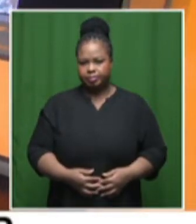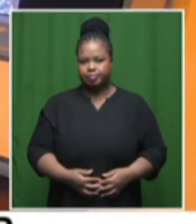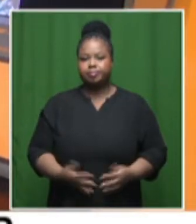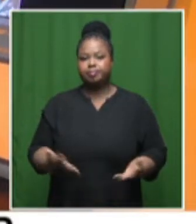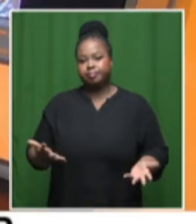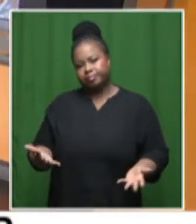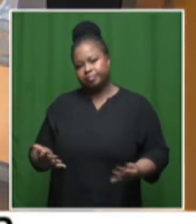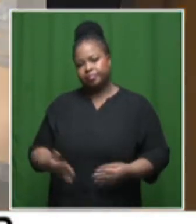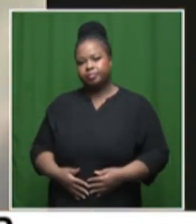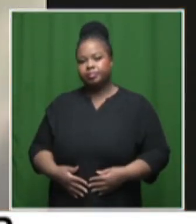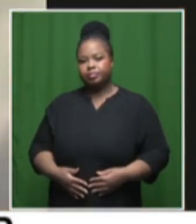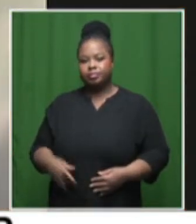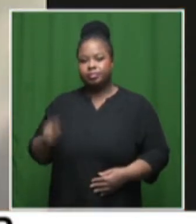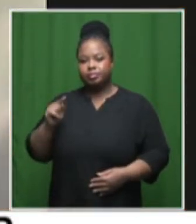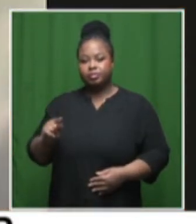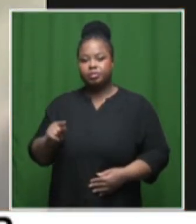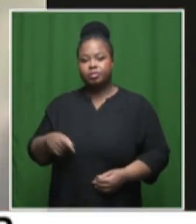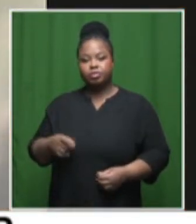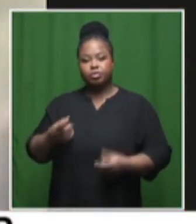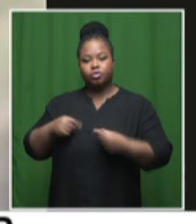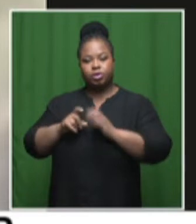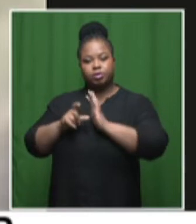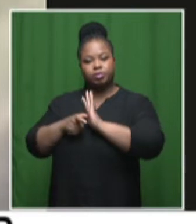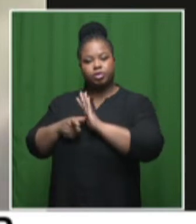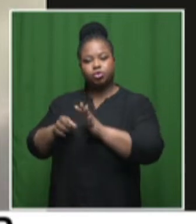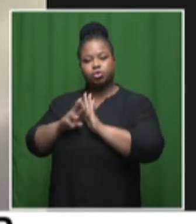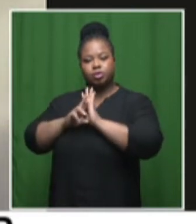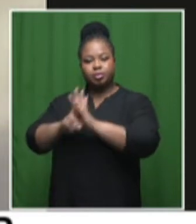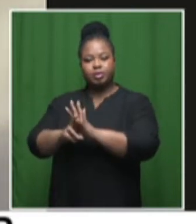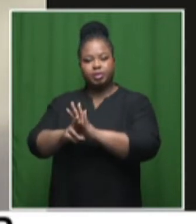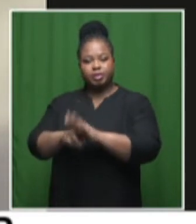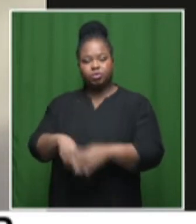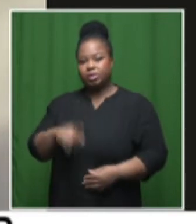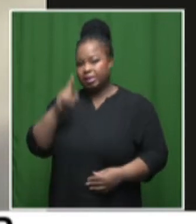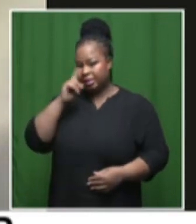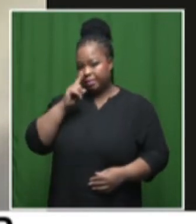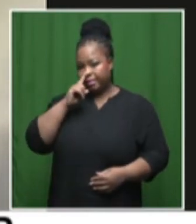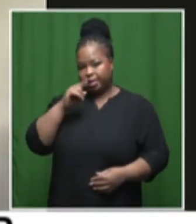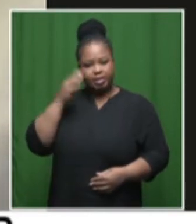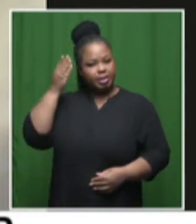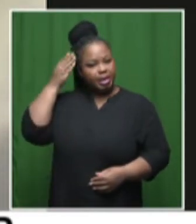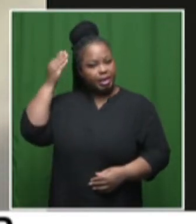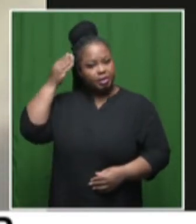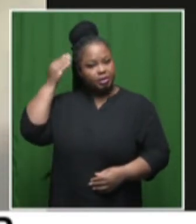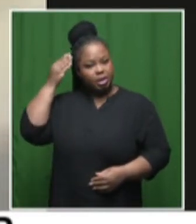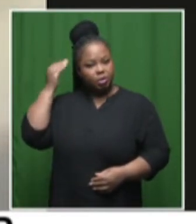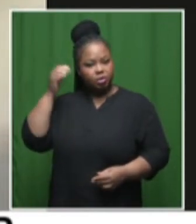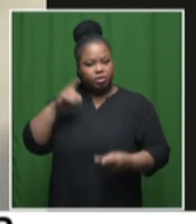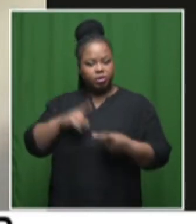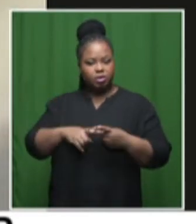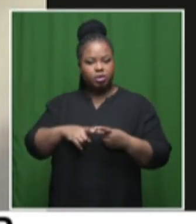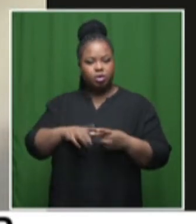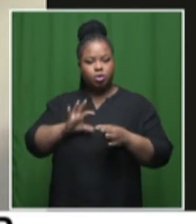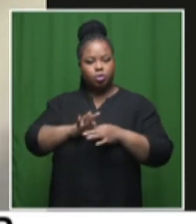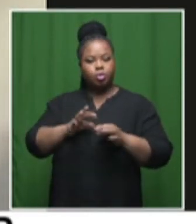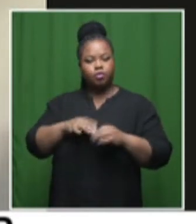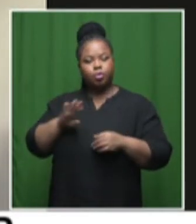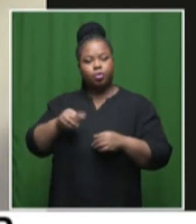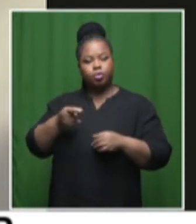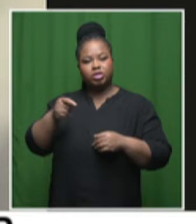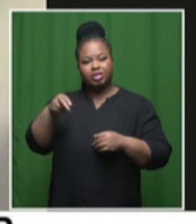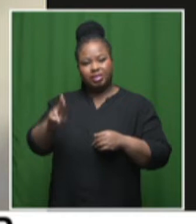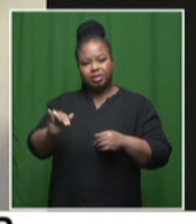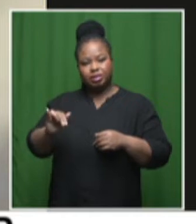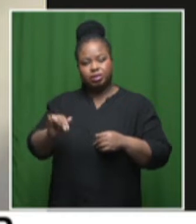So the installation is designed to represent Pinkies hair salon, as well as Home of Beauties. And these are meant